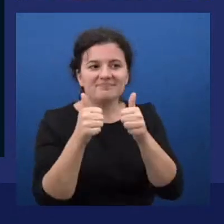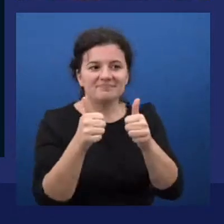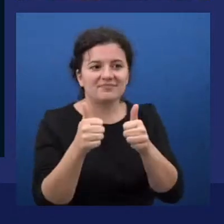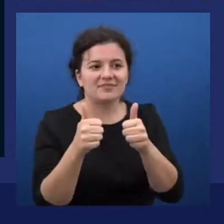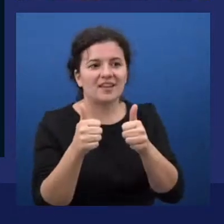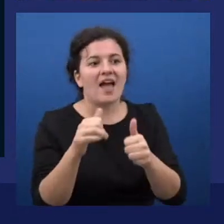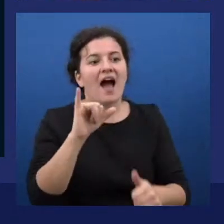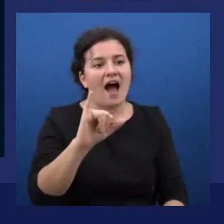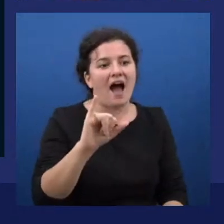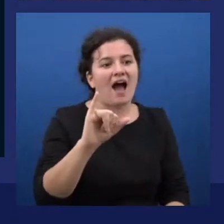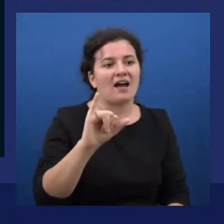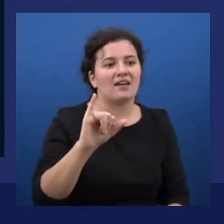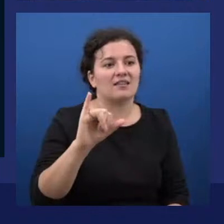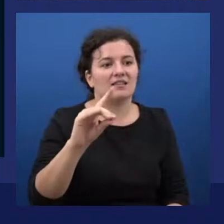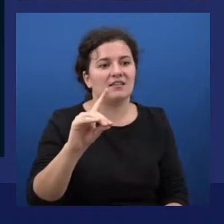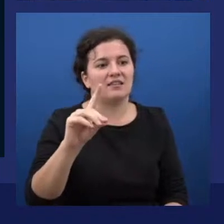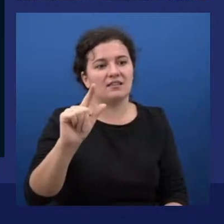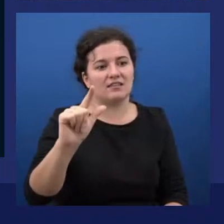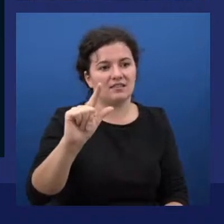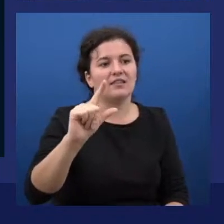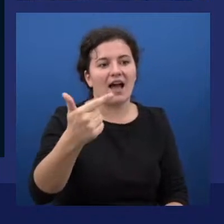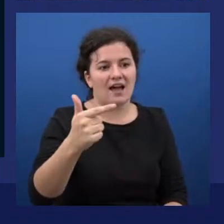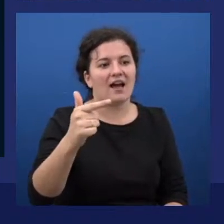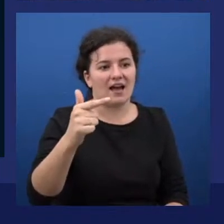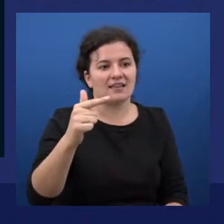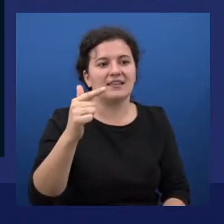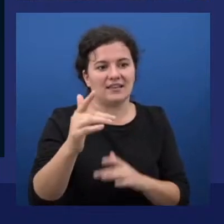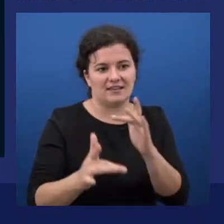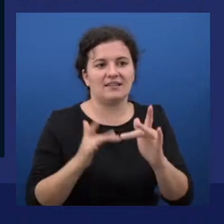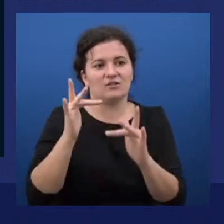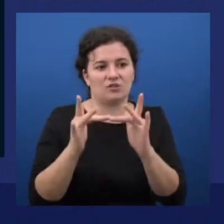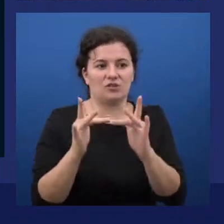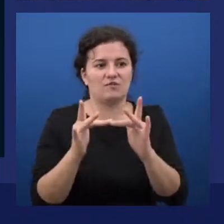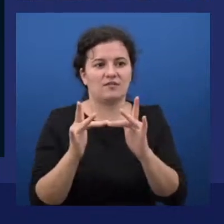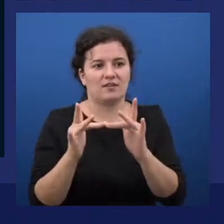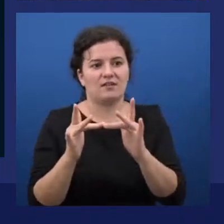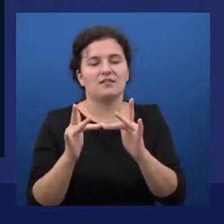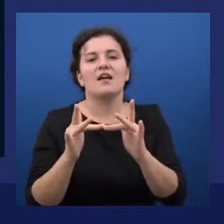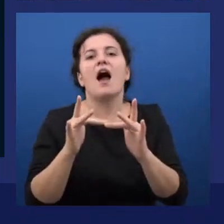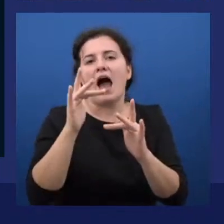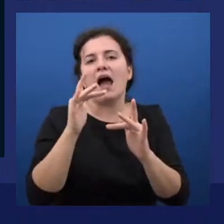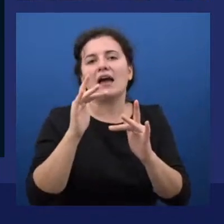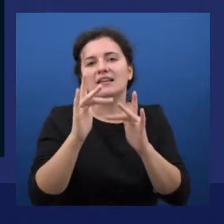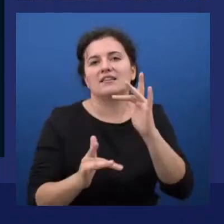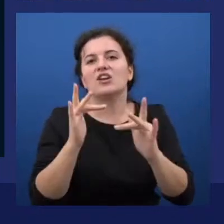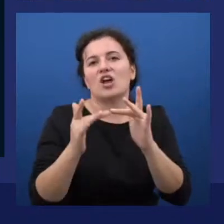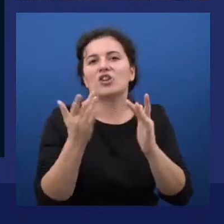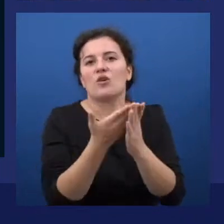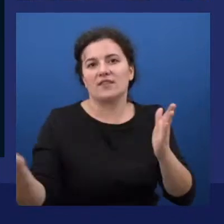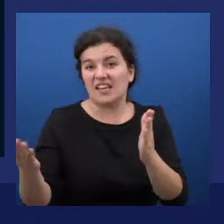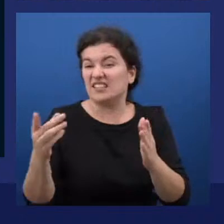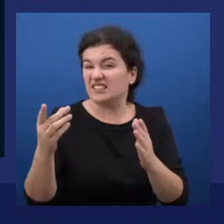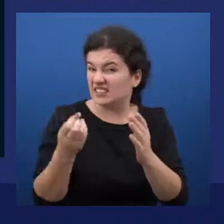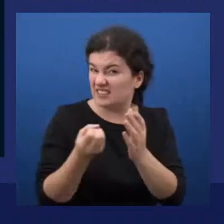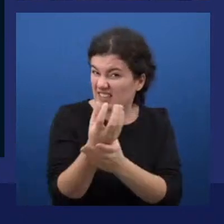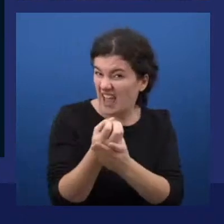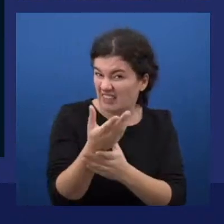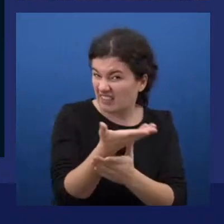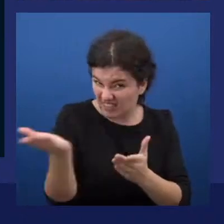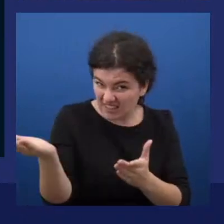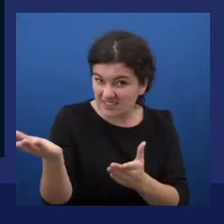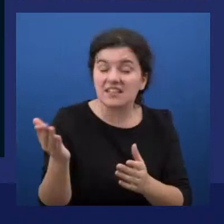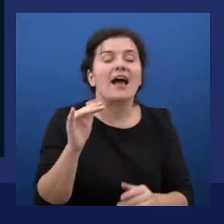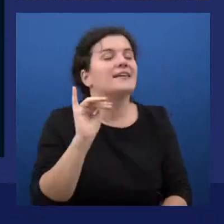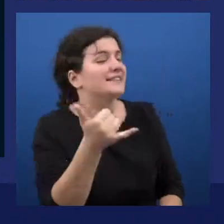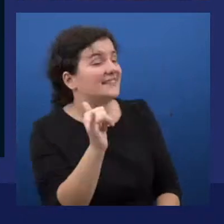those kind of things. That's the scenario here, right? Yeah. Cool. Sounds really cool. And